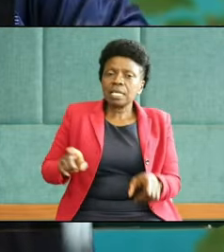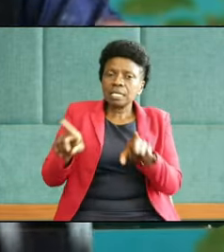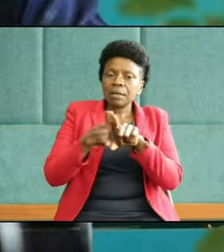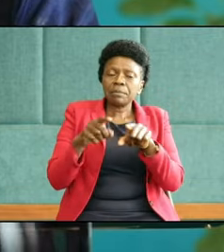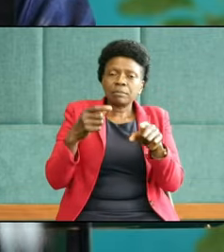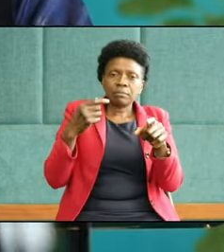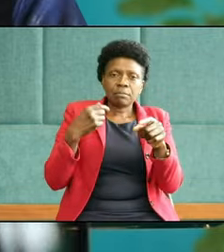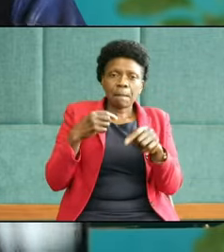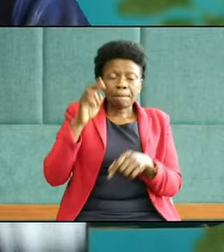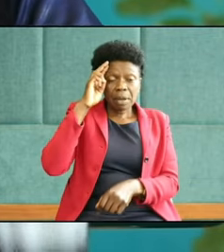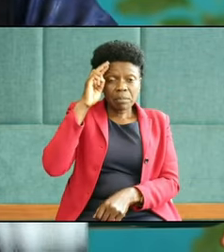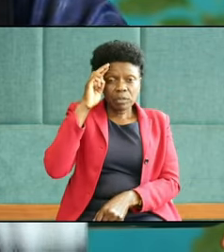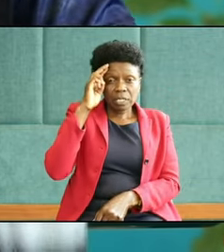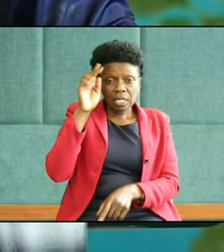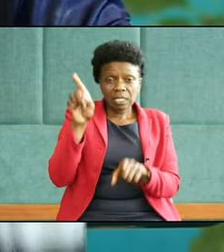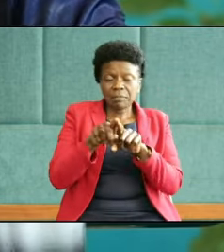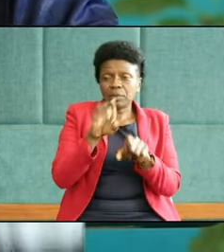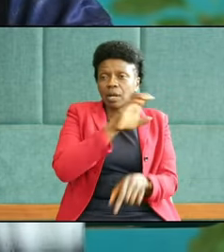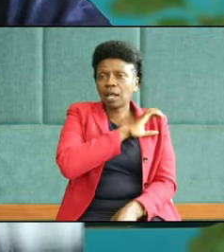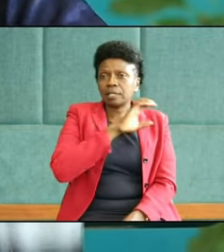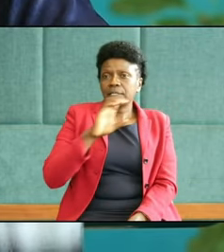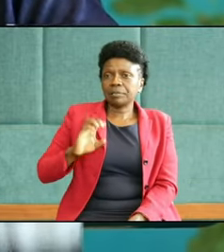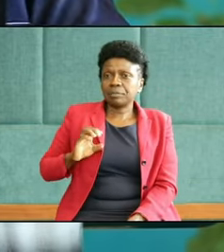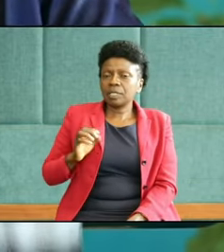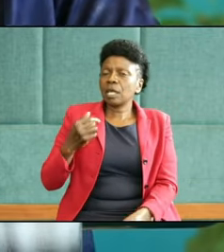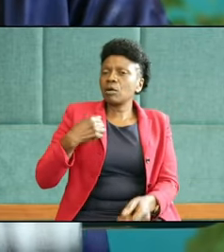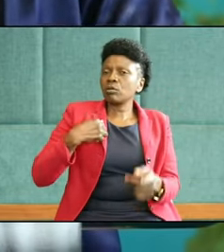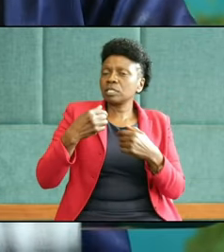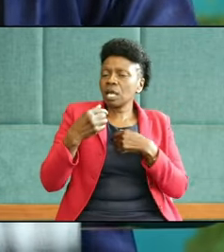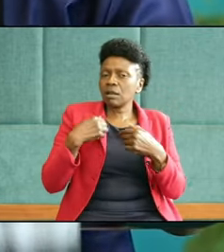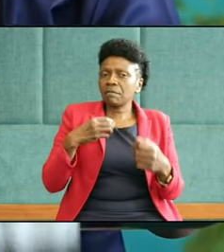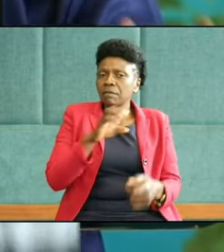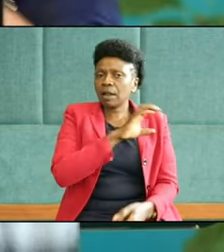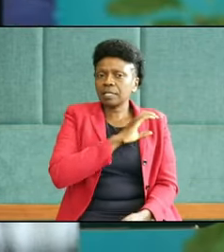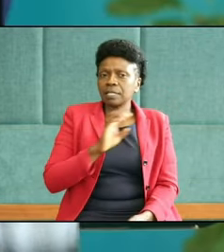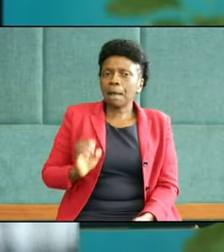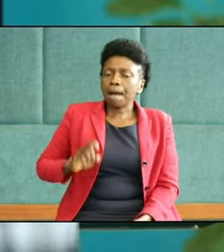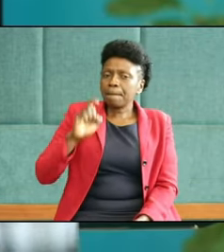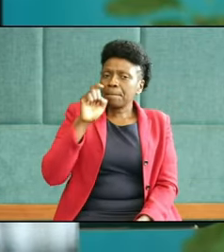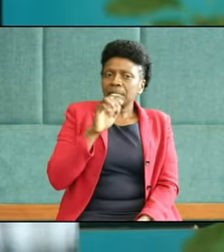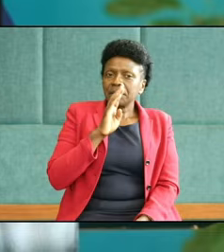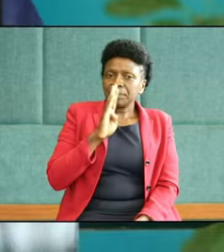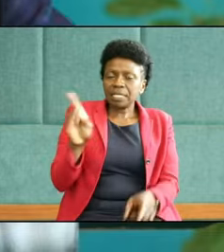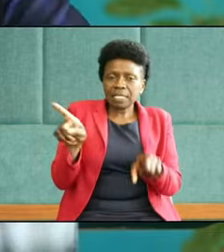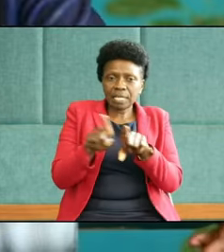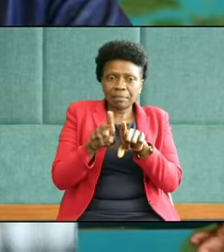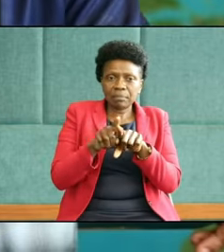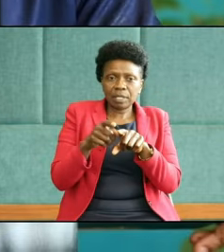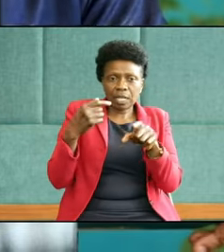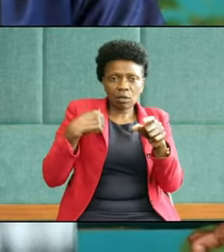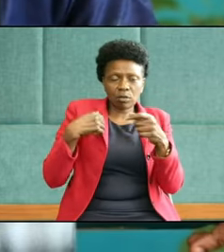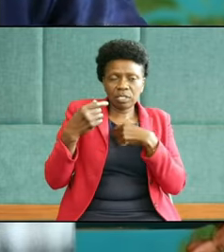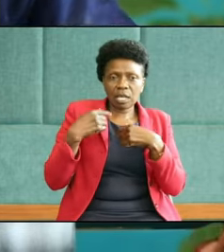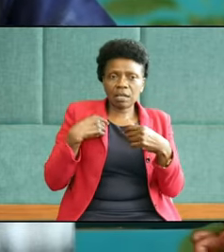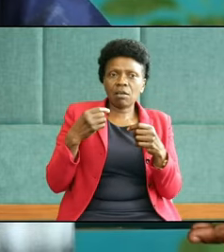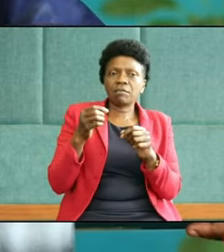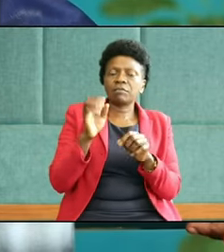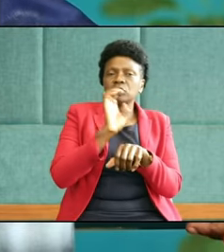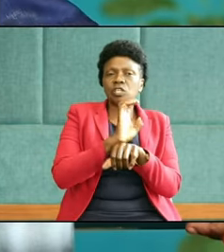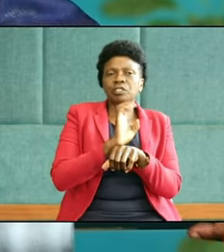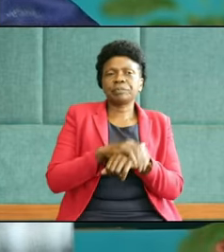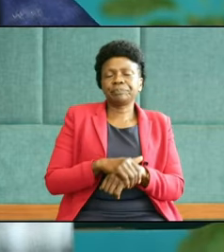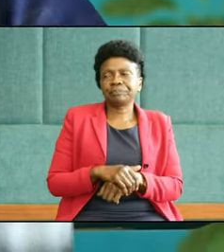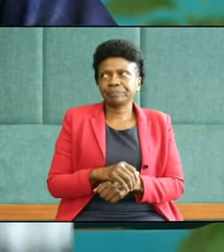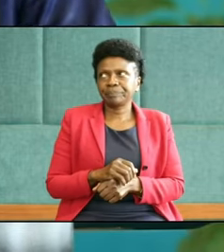purpose as Christ. The concern of Christ must be the concern of his church. John 3, verse